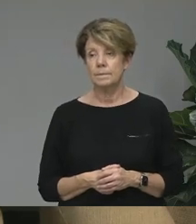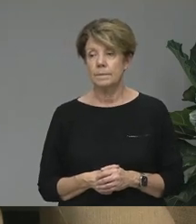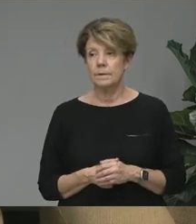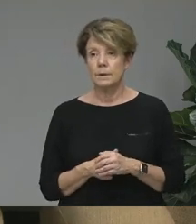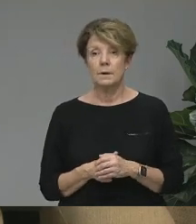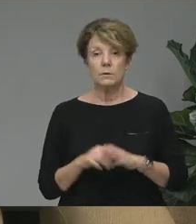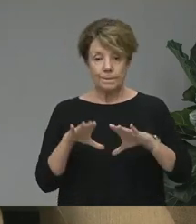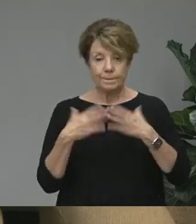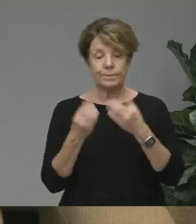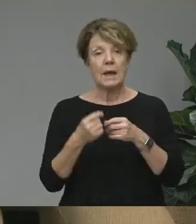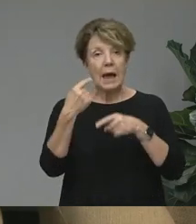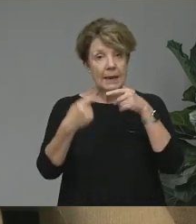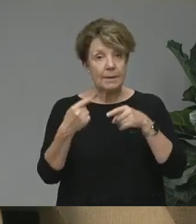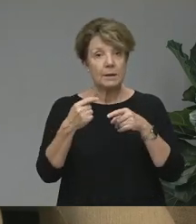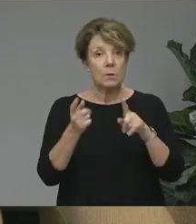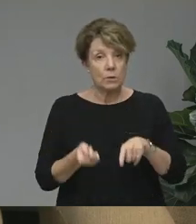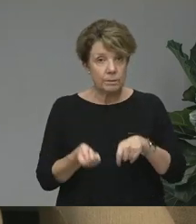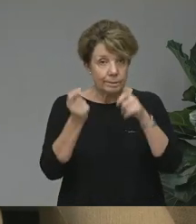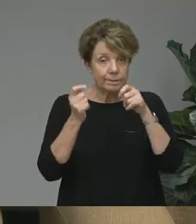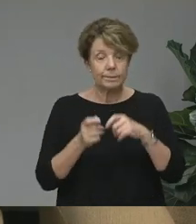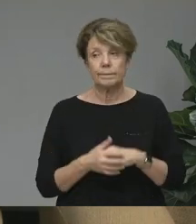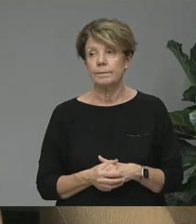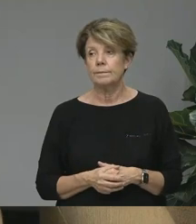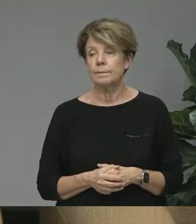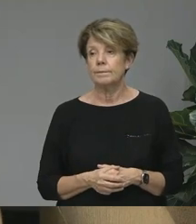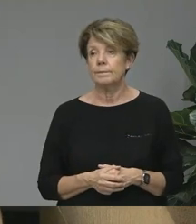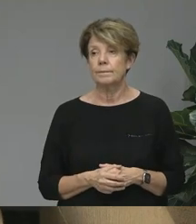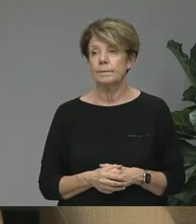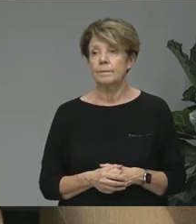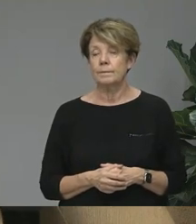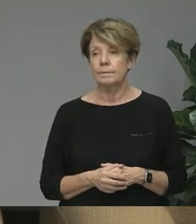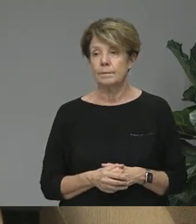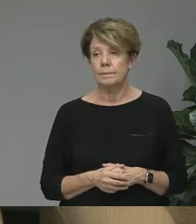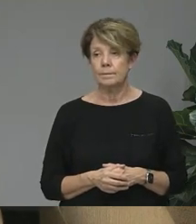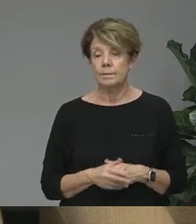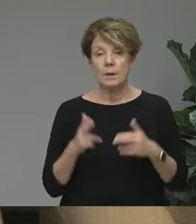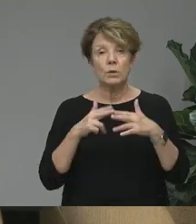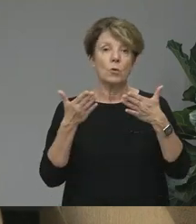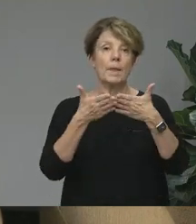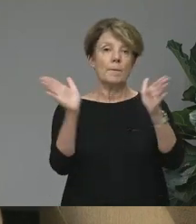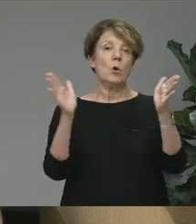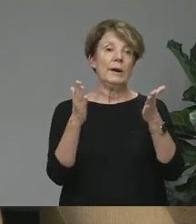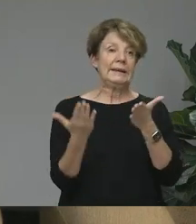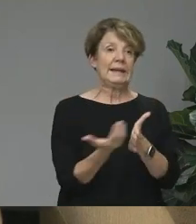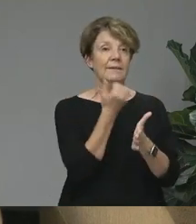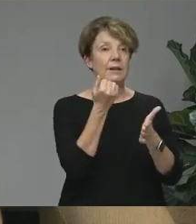argument that was obviously put up was that it was for the broader safety of the community.